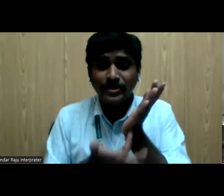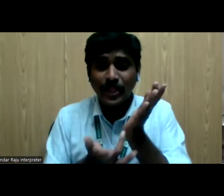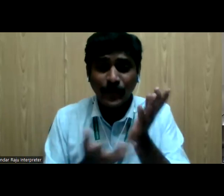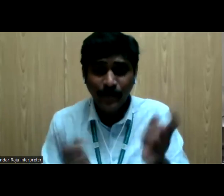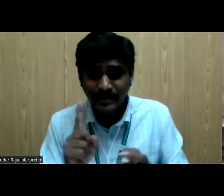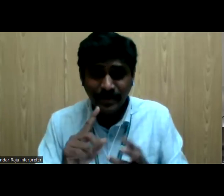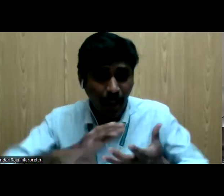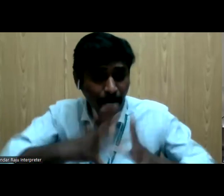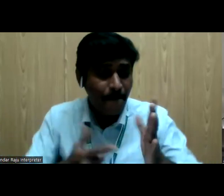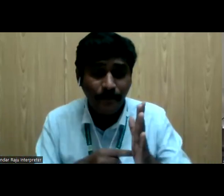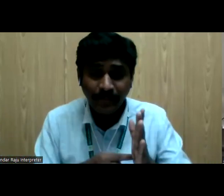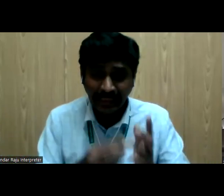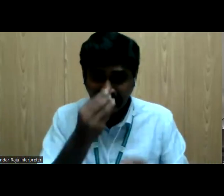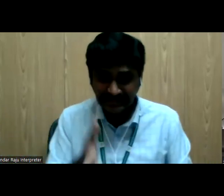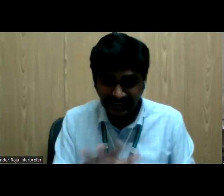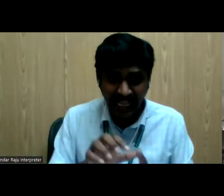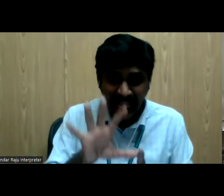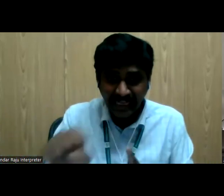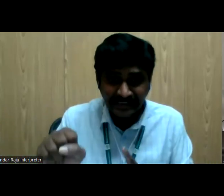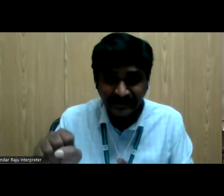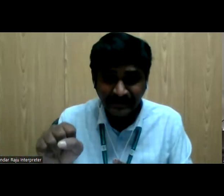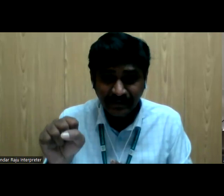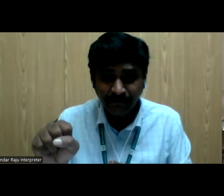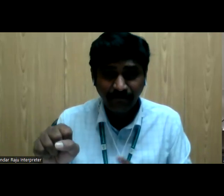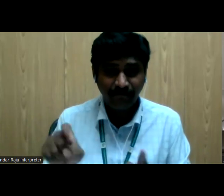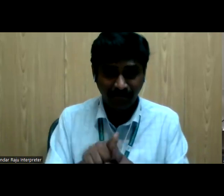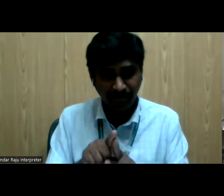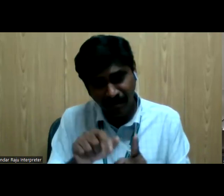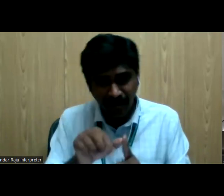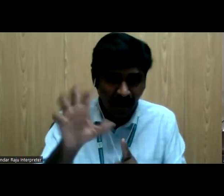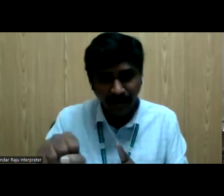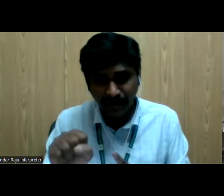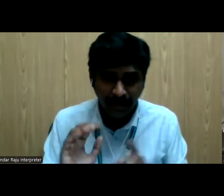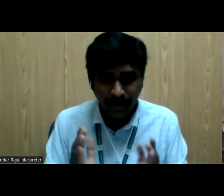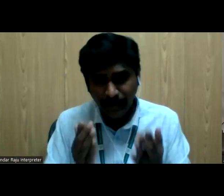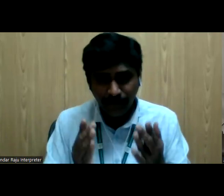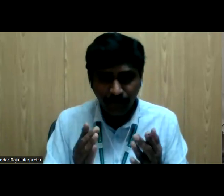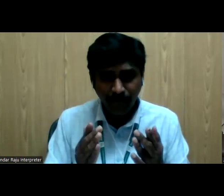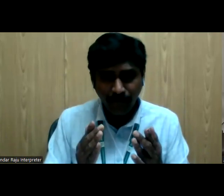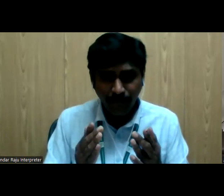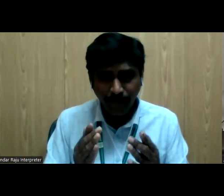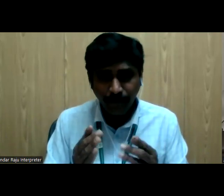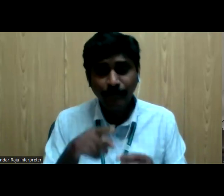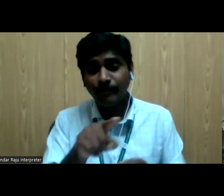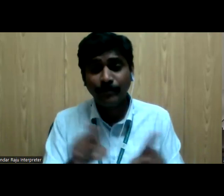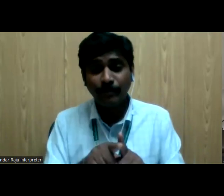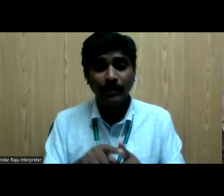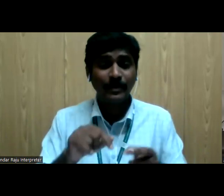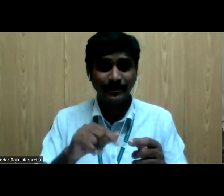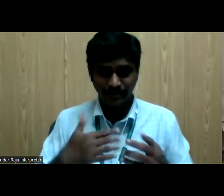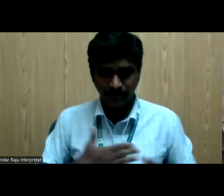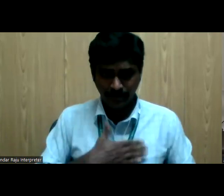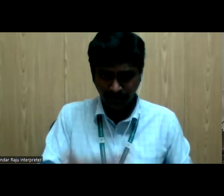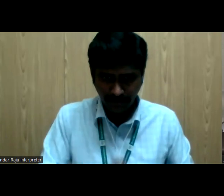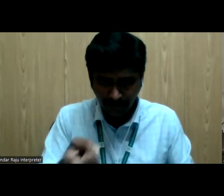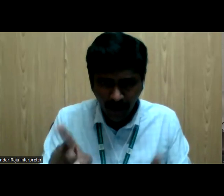made easily accessible, easily adaptable, easily affordable? What can be done through charity, through other kind